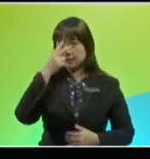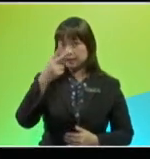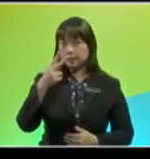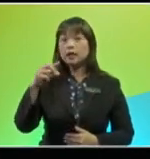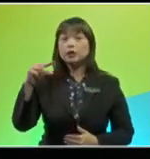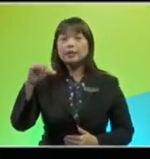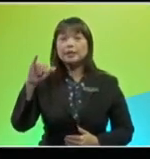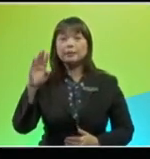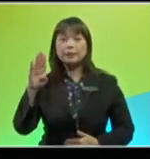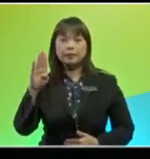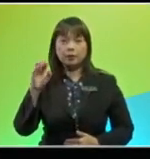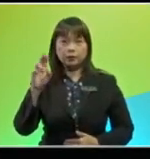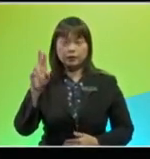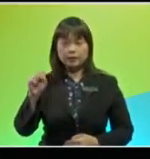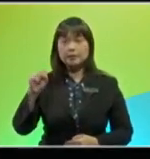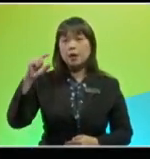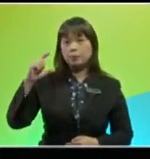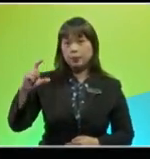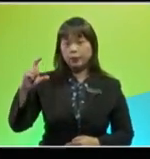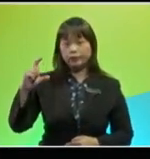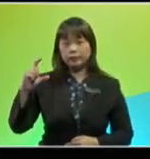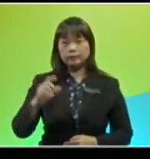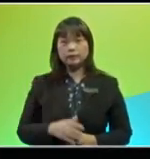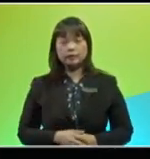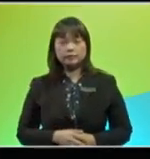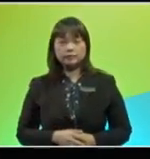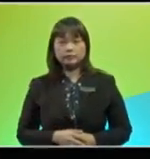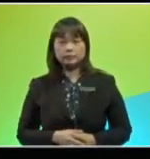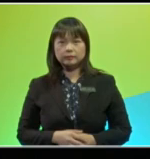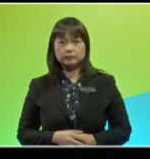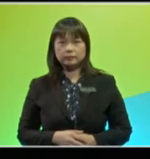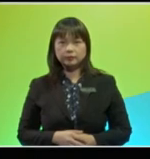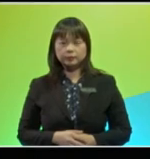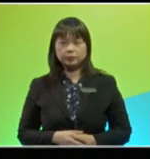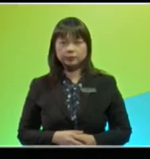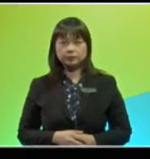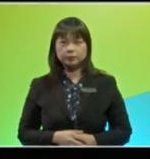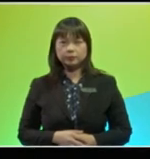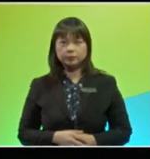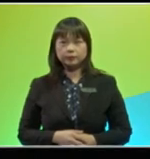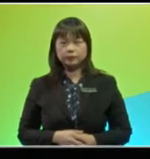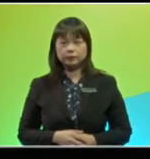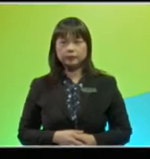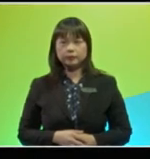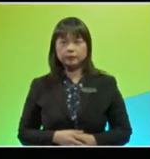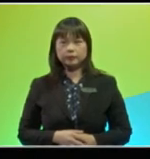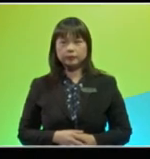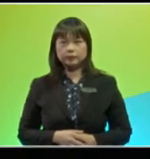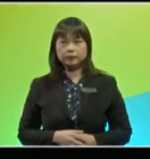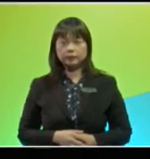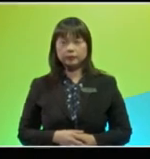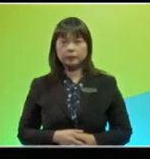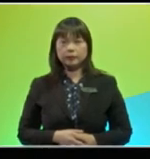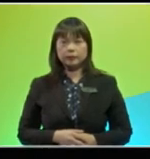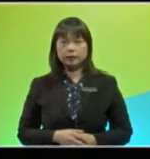formed. Okay. Which shows that most part of the moon is being lit up. Okay. Okay, and as it